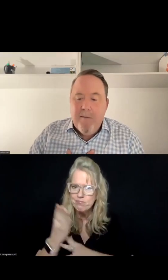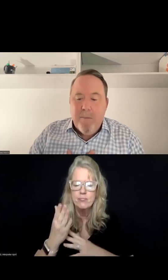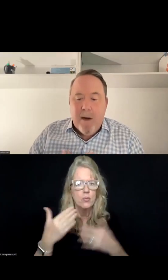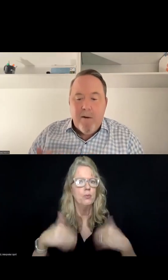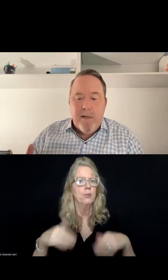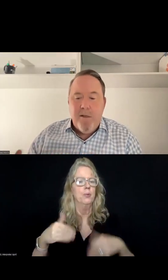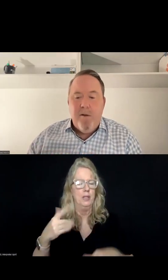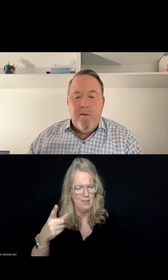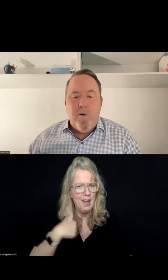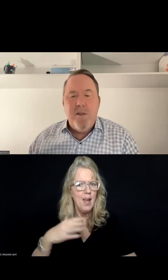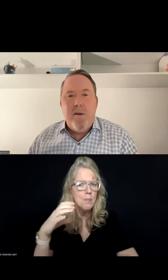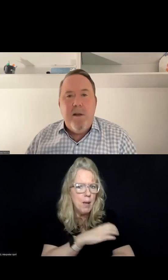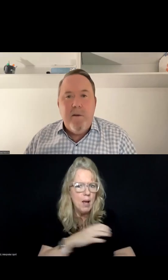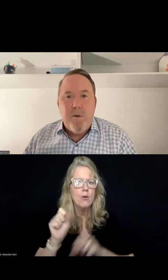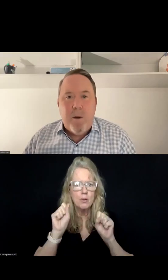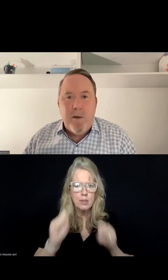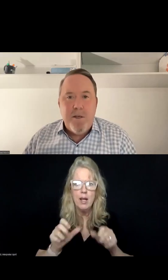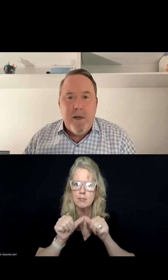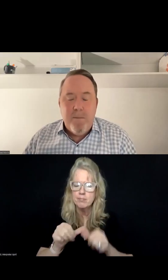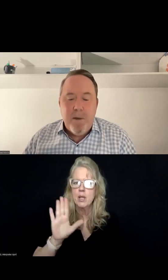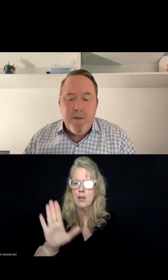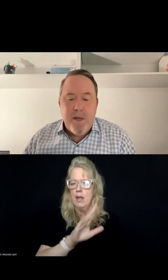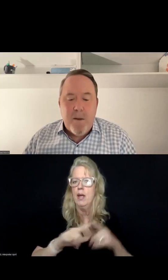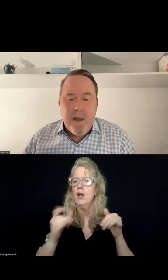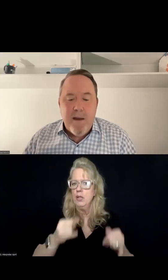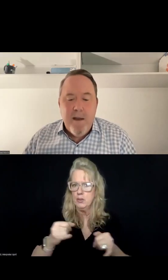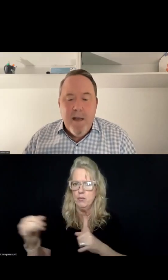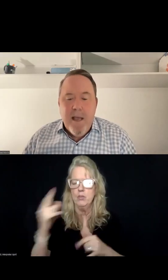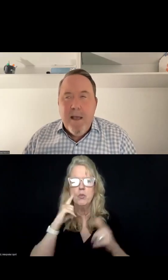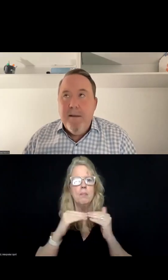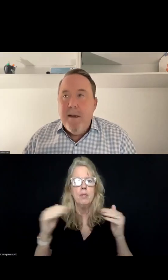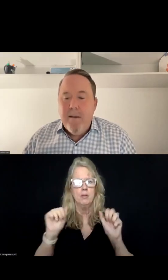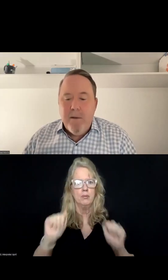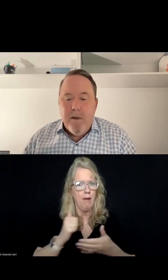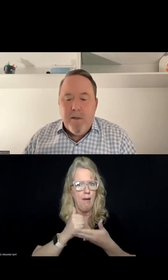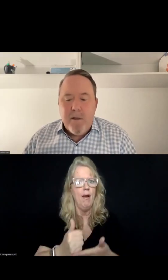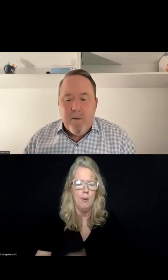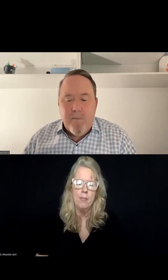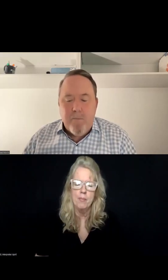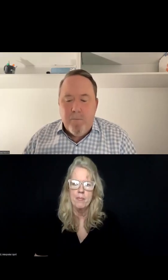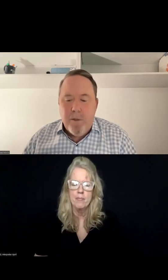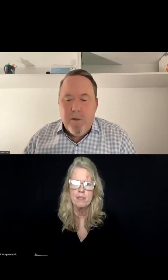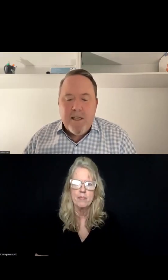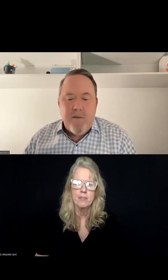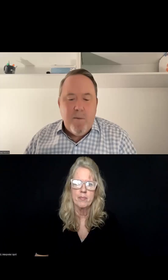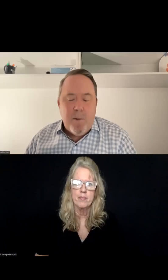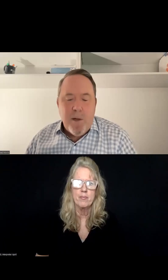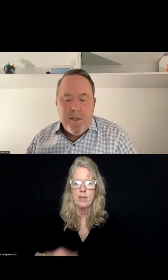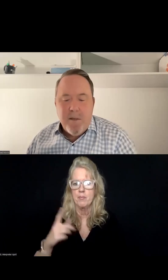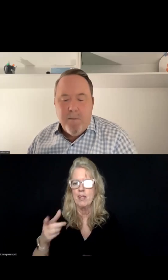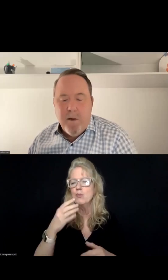and they have the power to continue to forge their individual wellness journey, and peers can help that. And, just two last